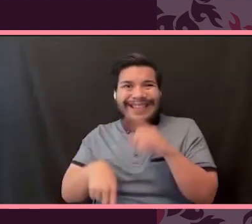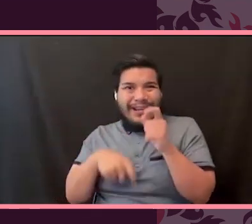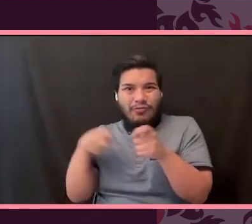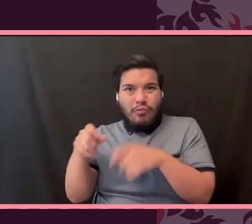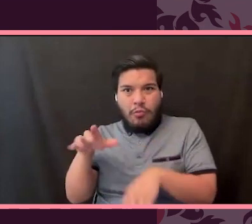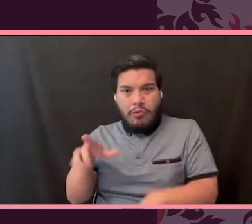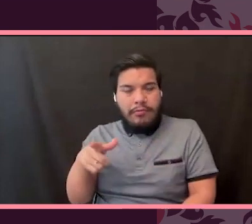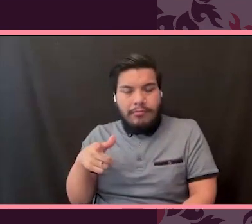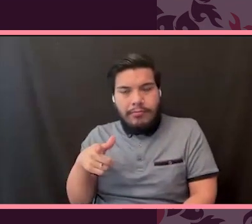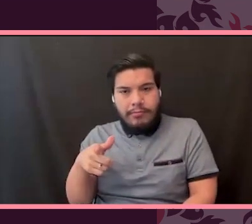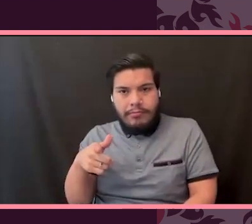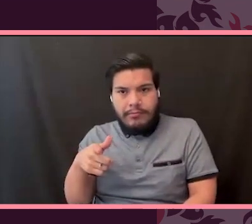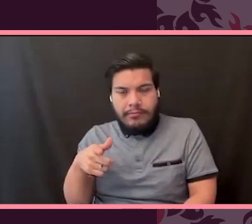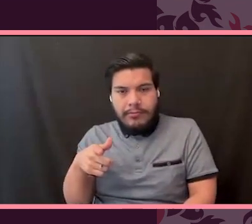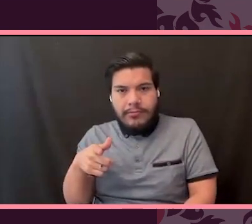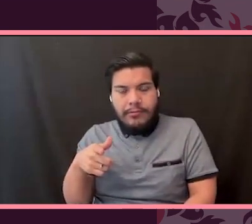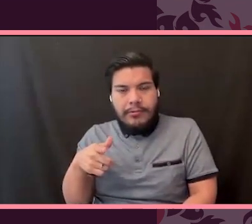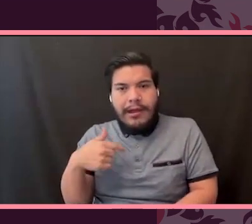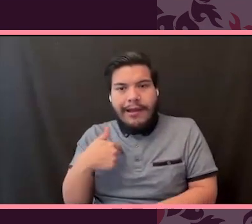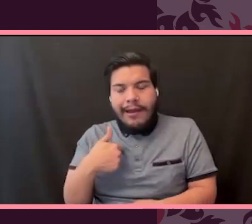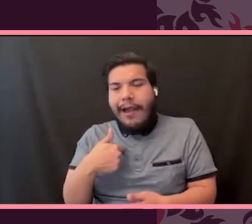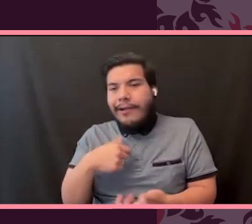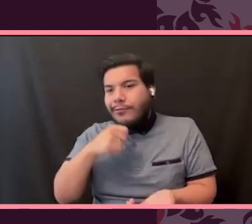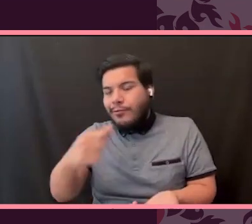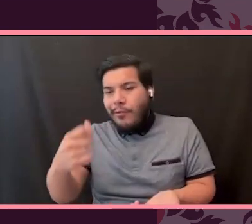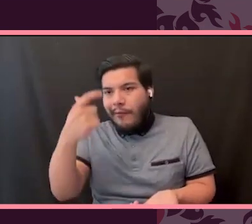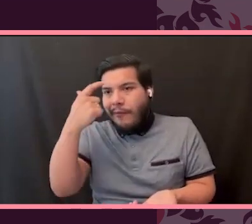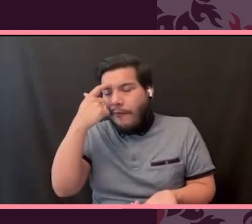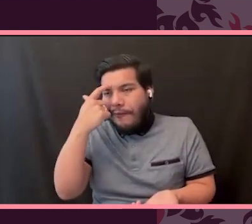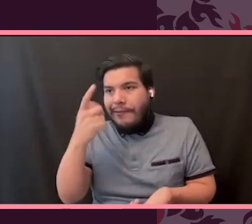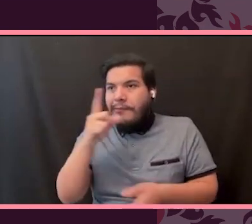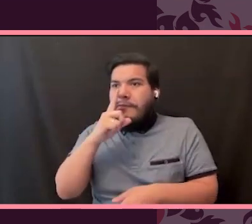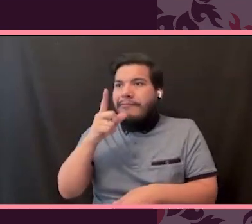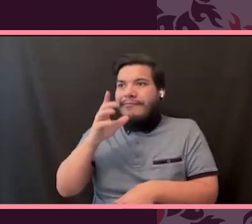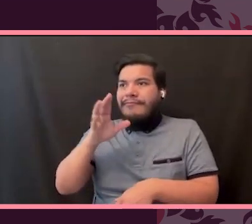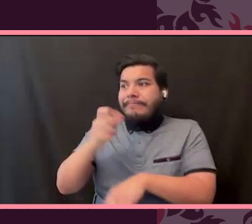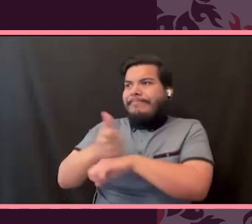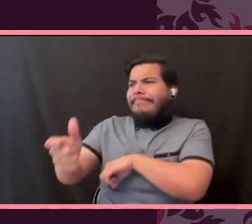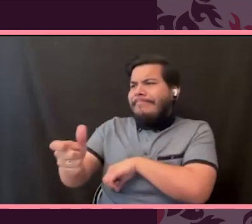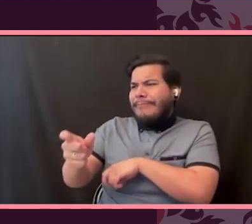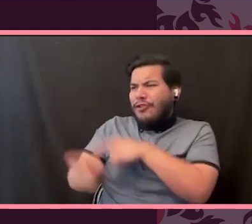and I don't think they should be blamed for.